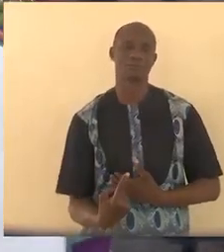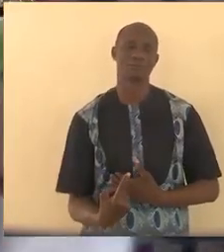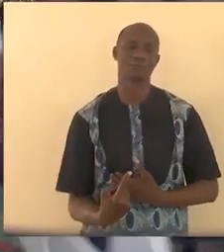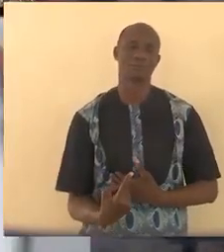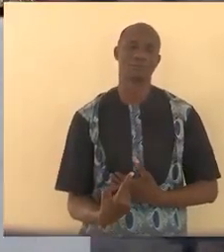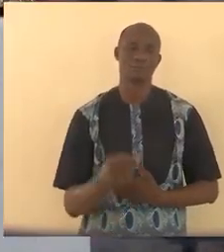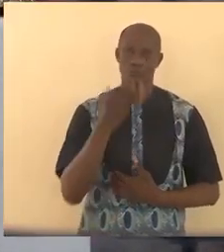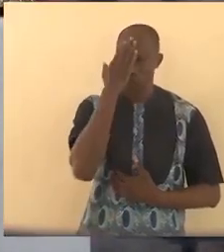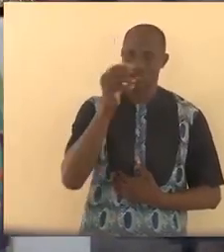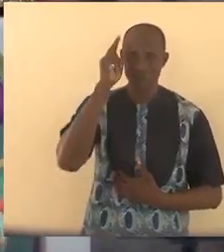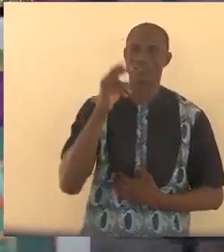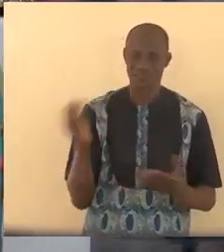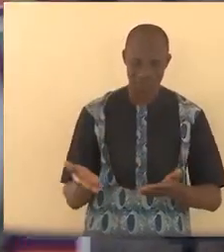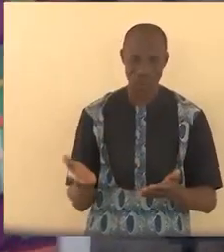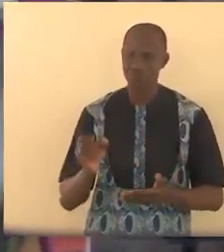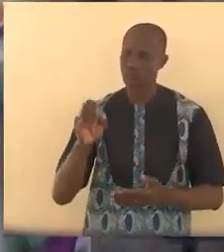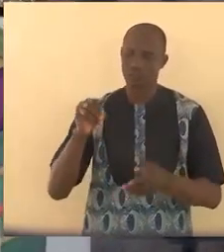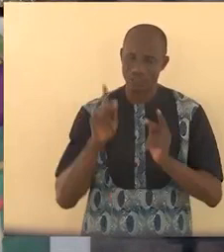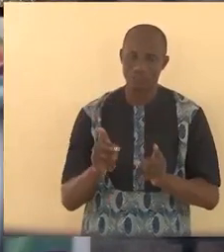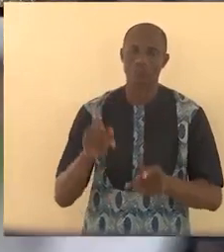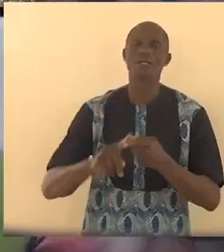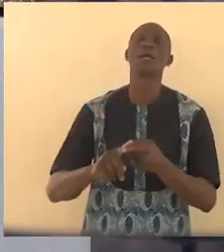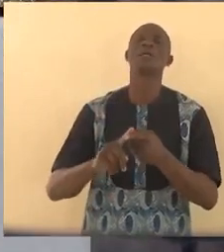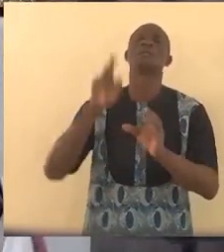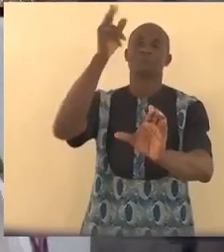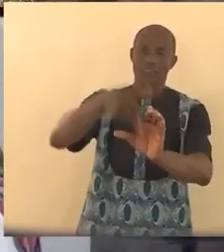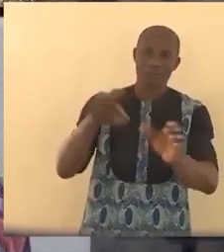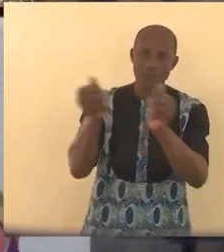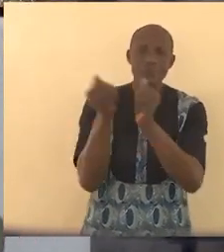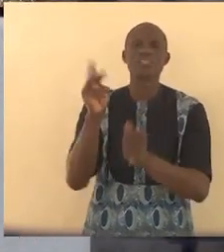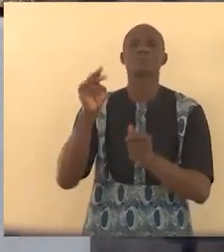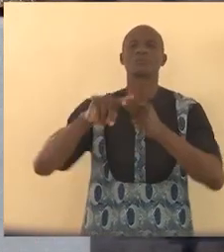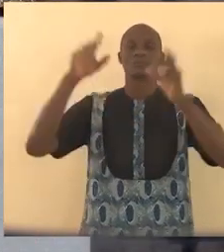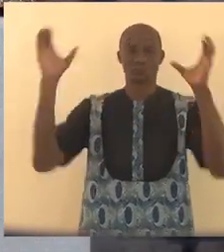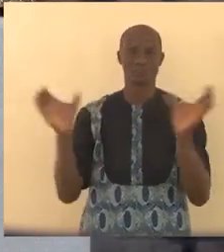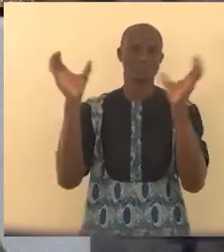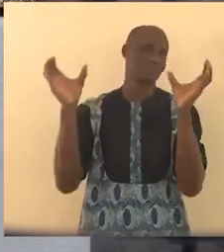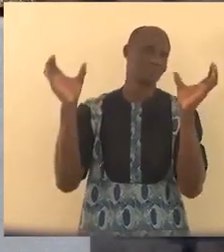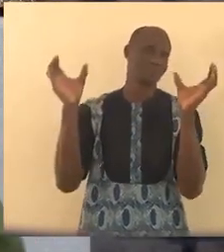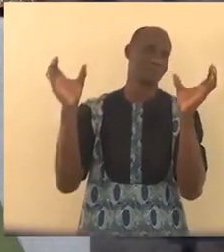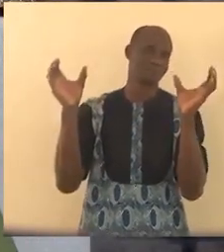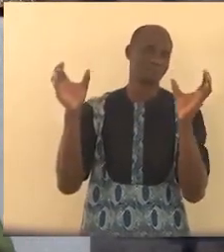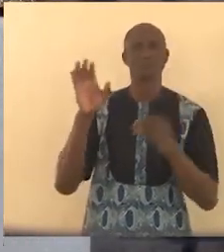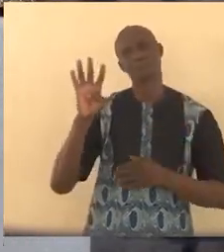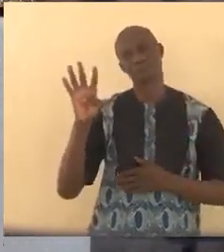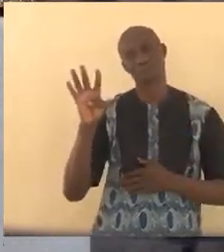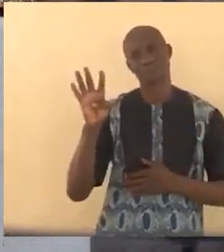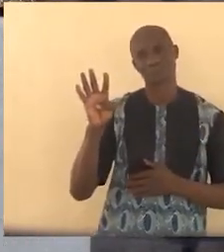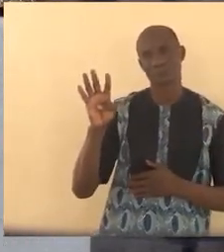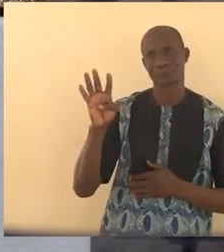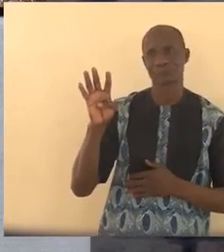joining us? Why is he here? So that people can join him in celebrating.